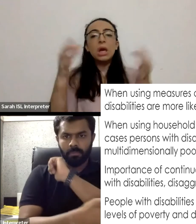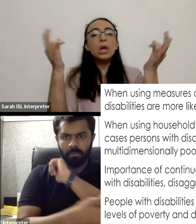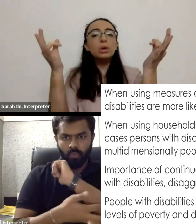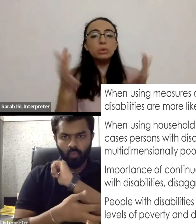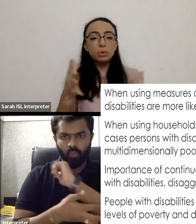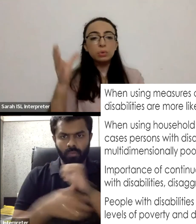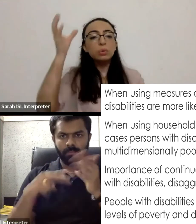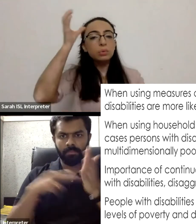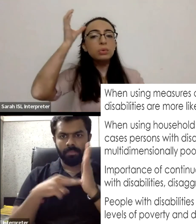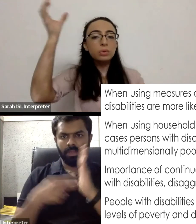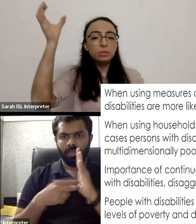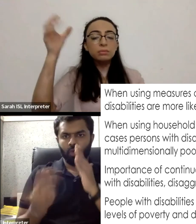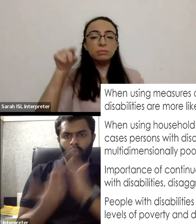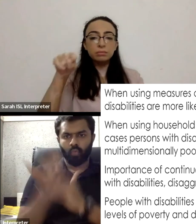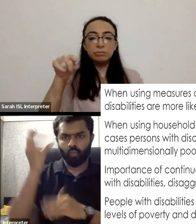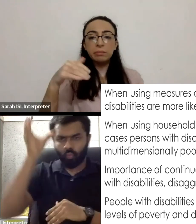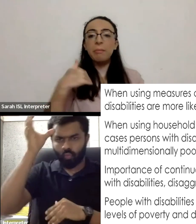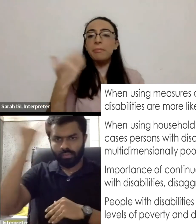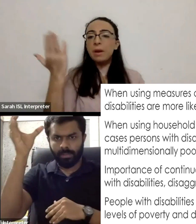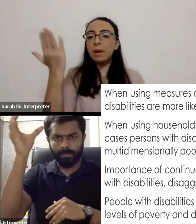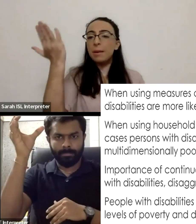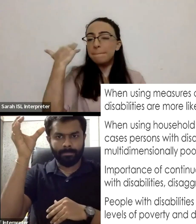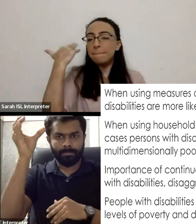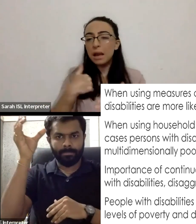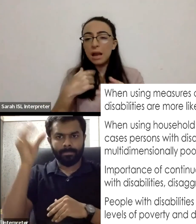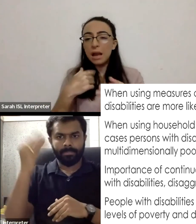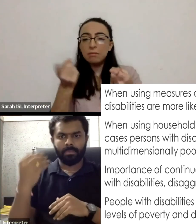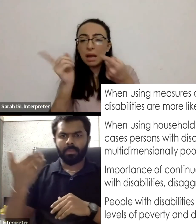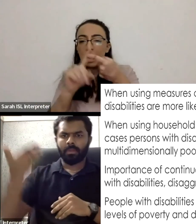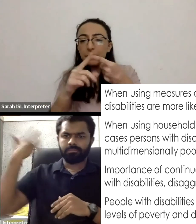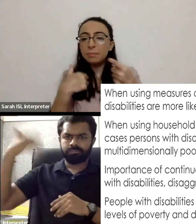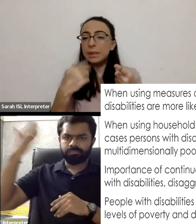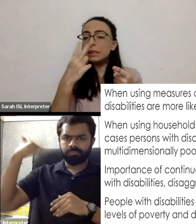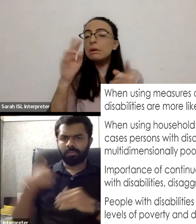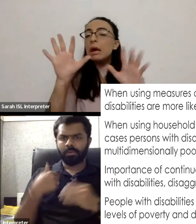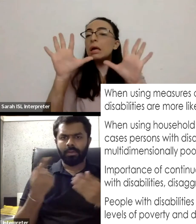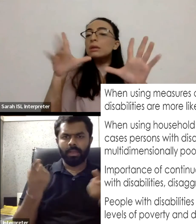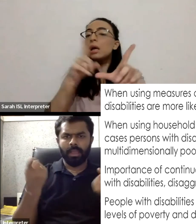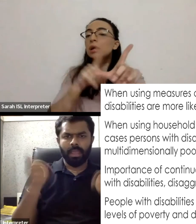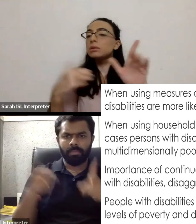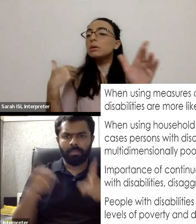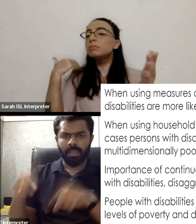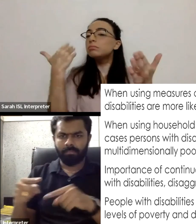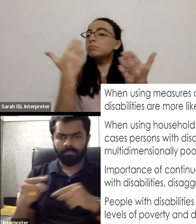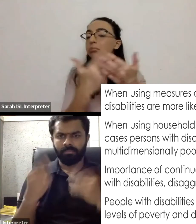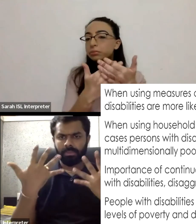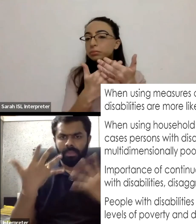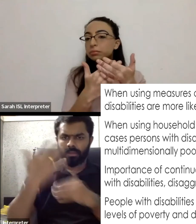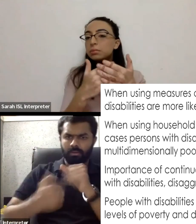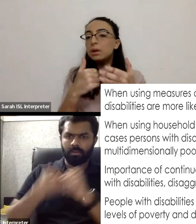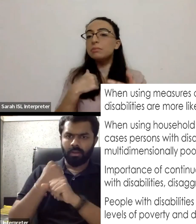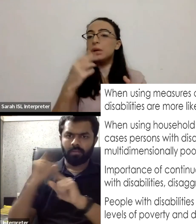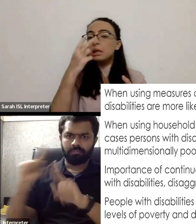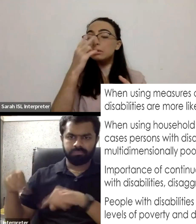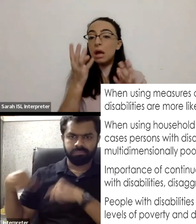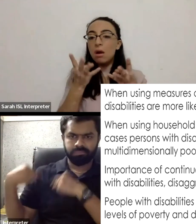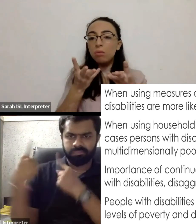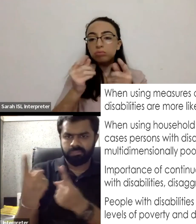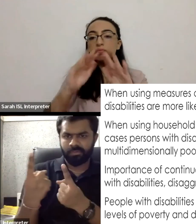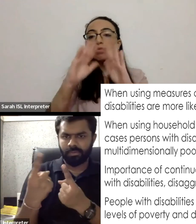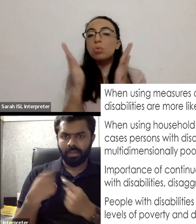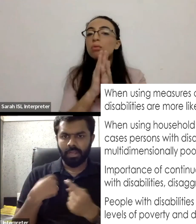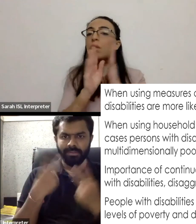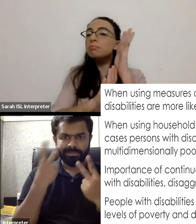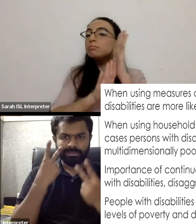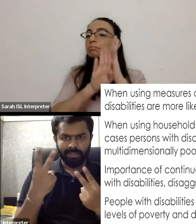have only computed this type of measures in the last 10 years. The number of studies has been increased,